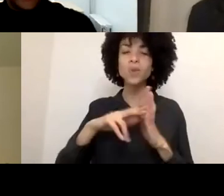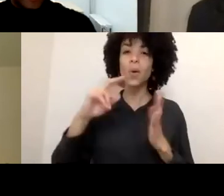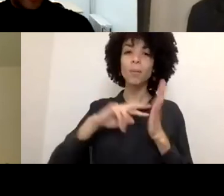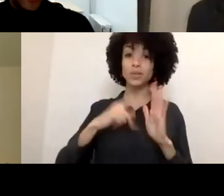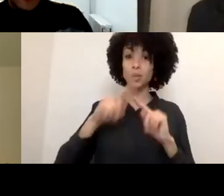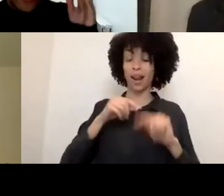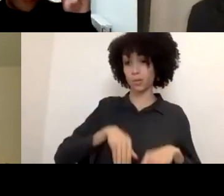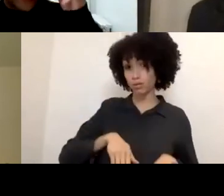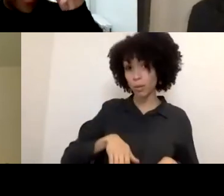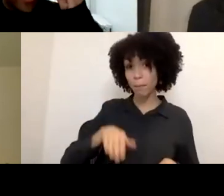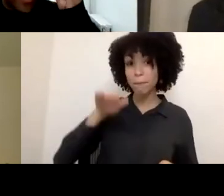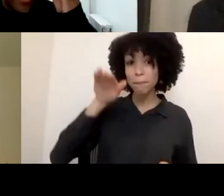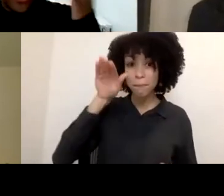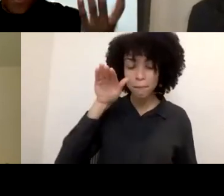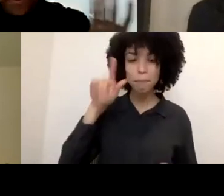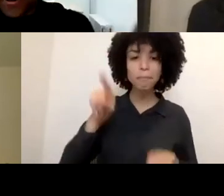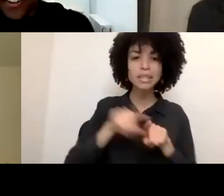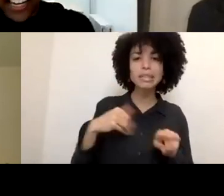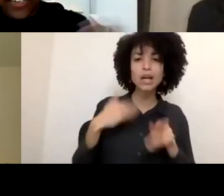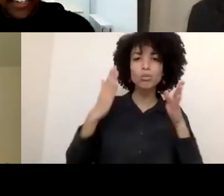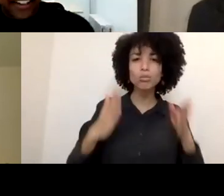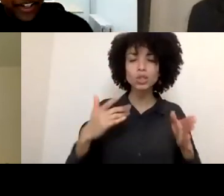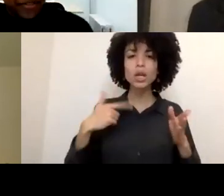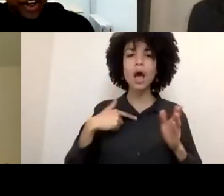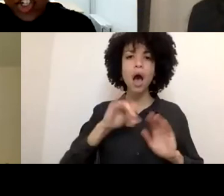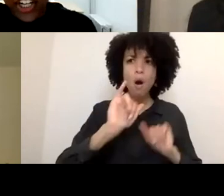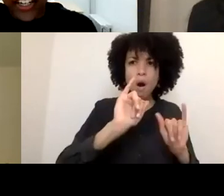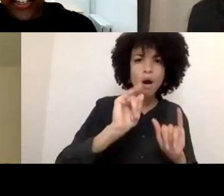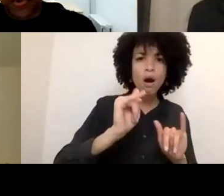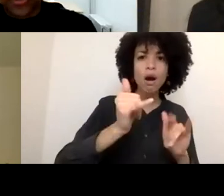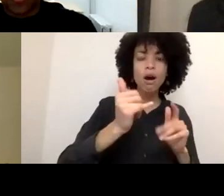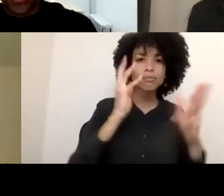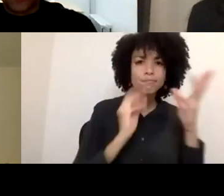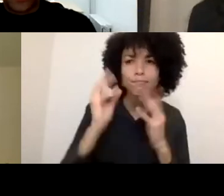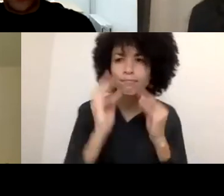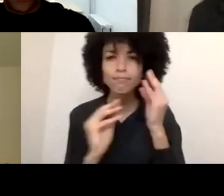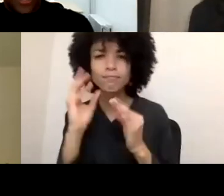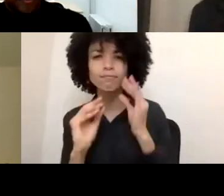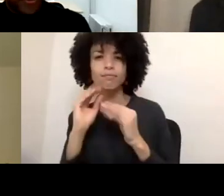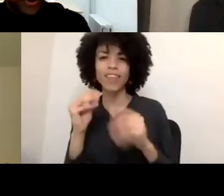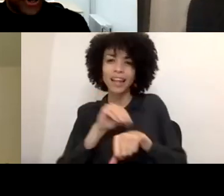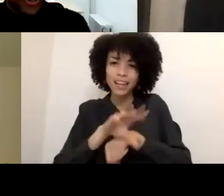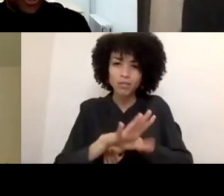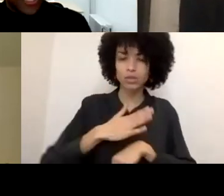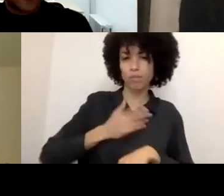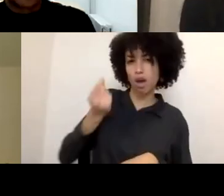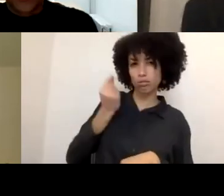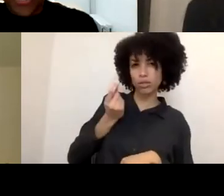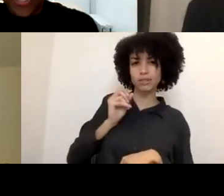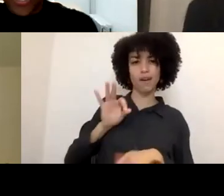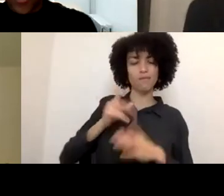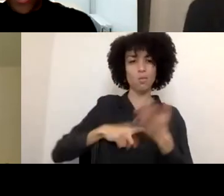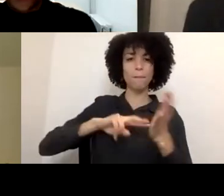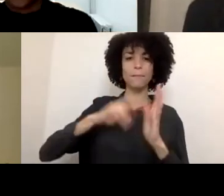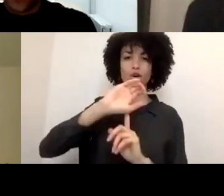earlier years, how that kind of shaped my understanding of culture and what it meant for